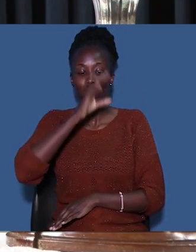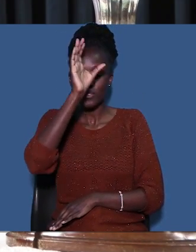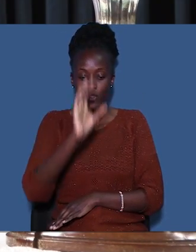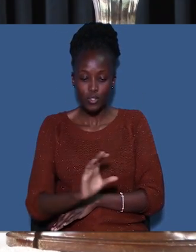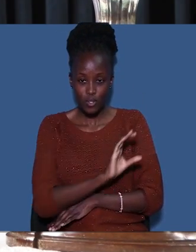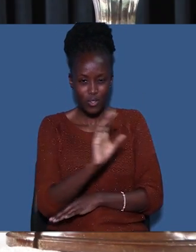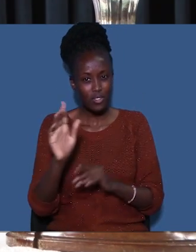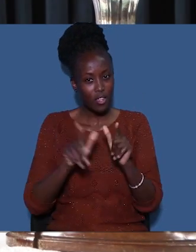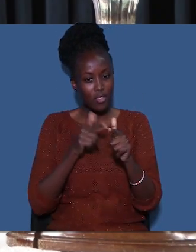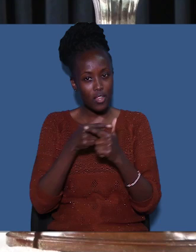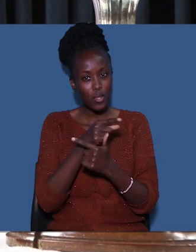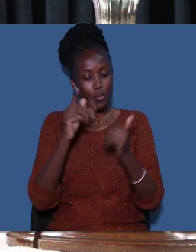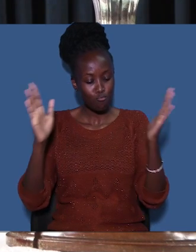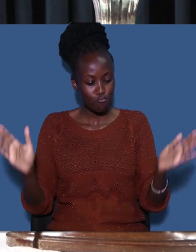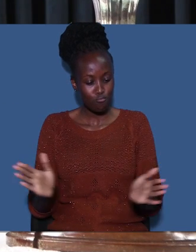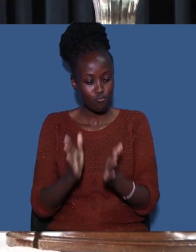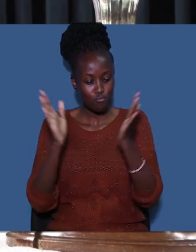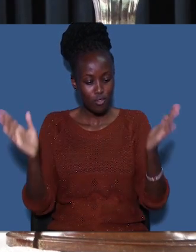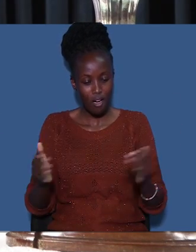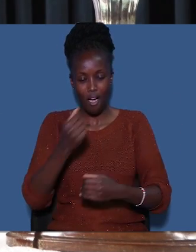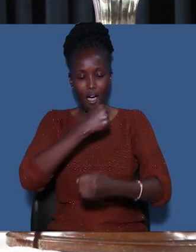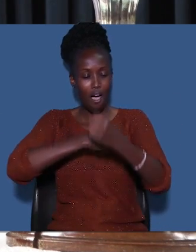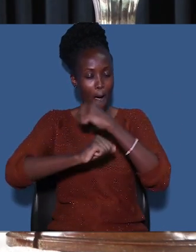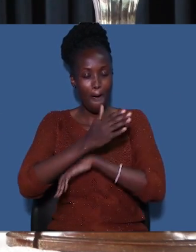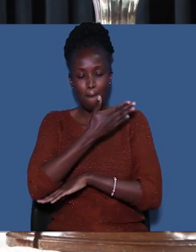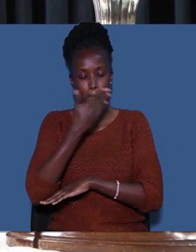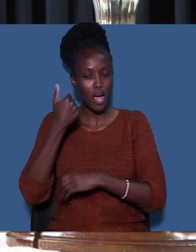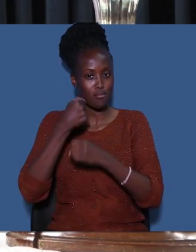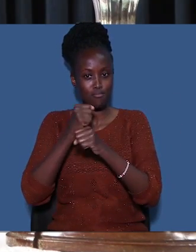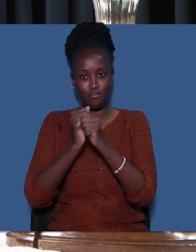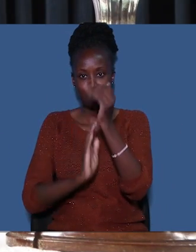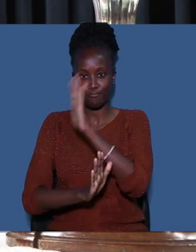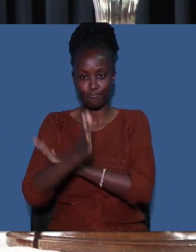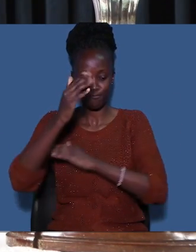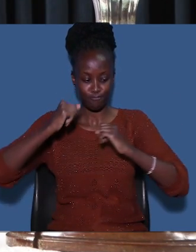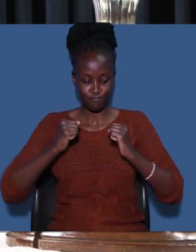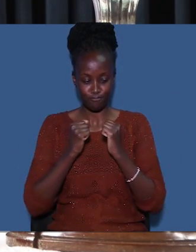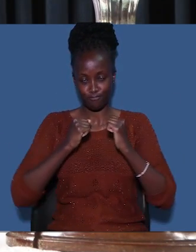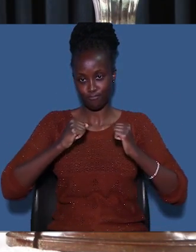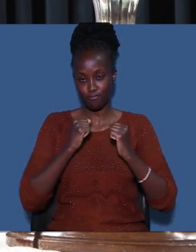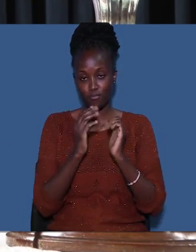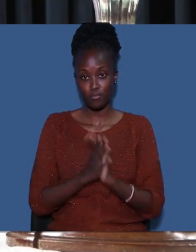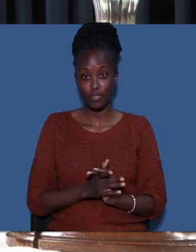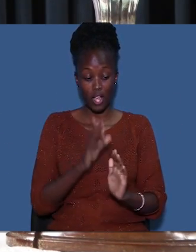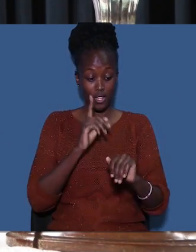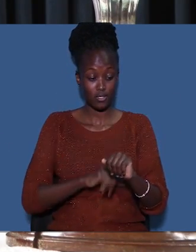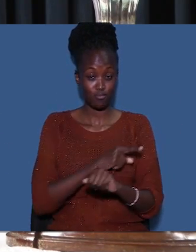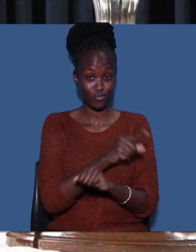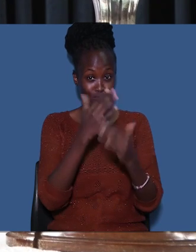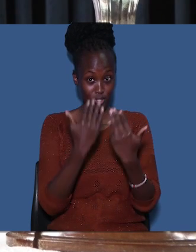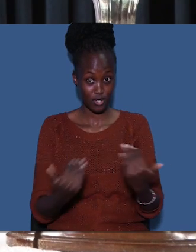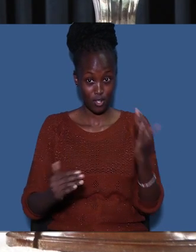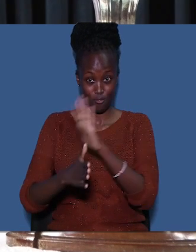our best to please him in every facet of our lives. As God's adopted children, we